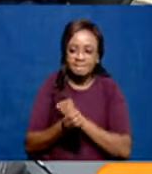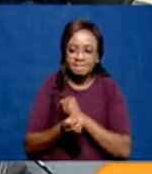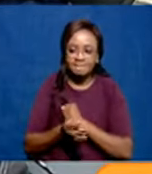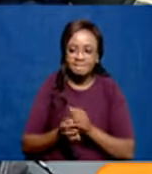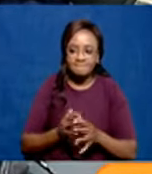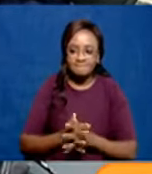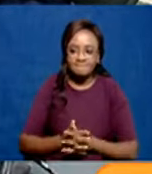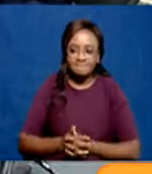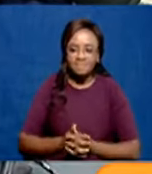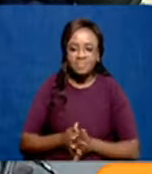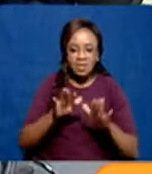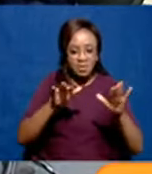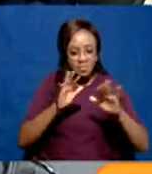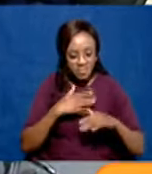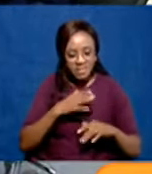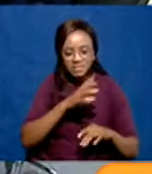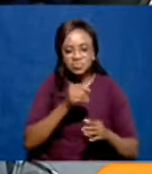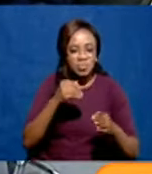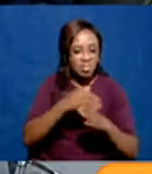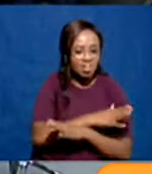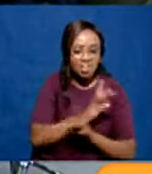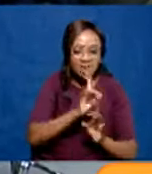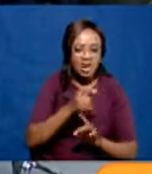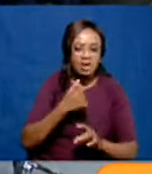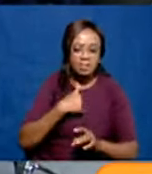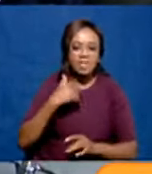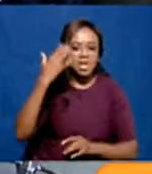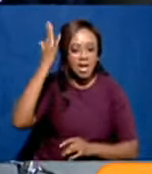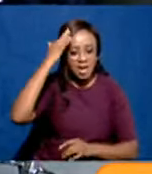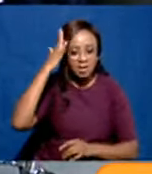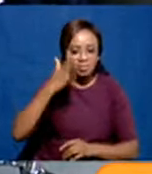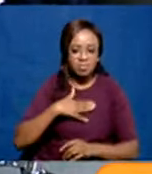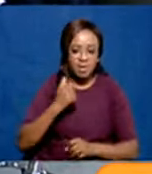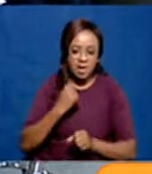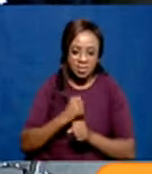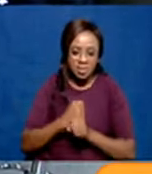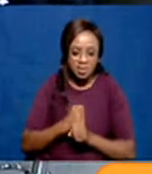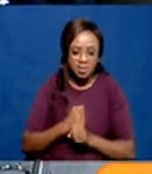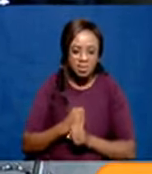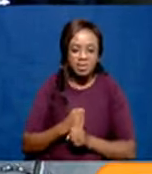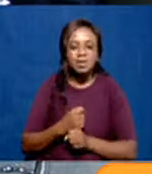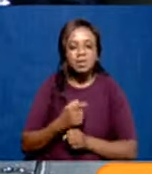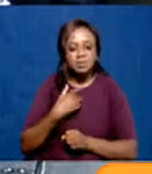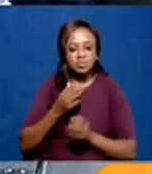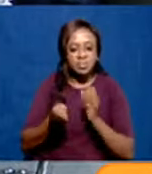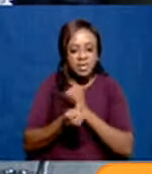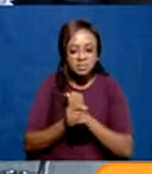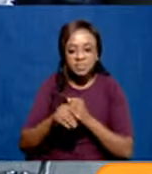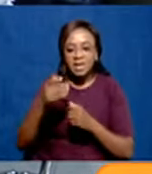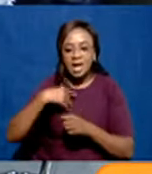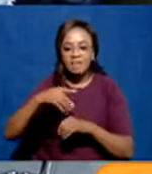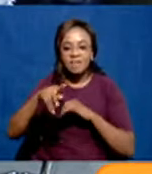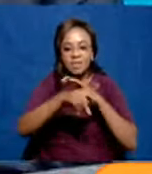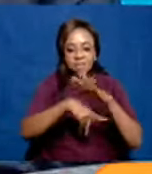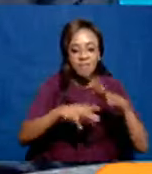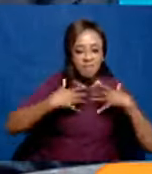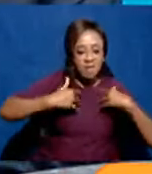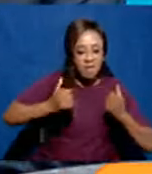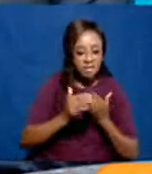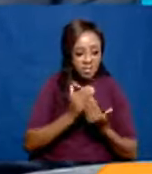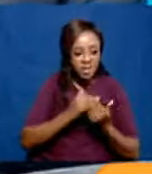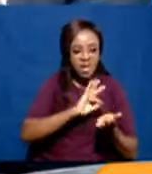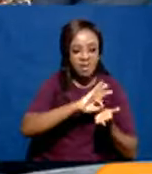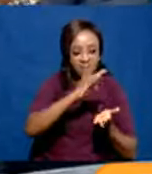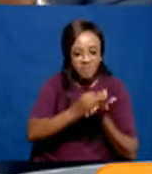let me educate the public, please. Let's not mislead people. Yeah. I know my stuff. Yes. Right? Yes. The primary healthcare fund, you need to be